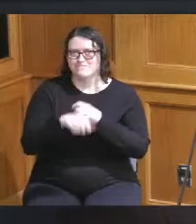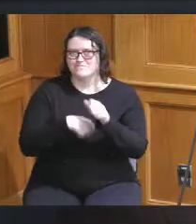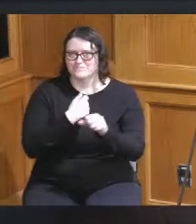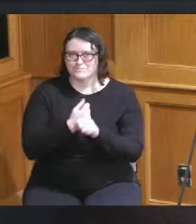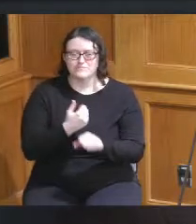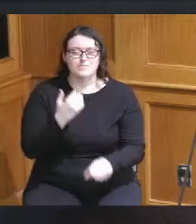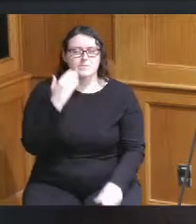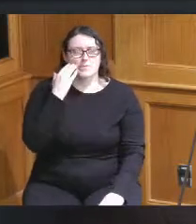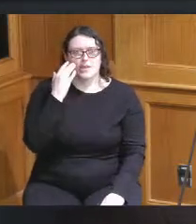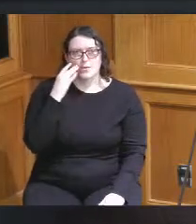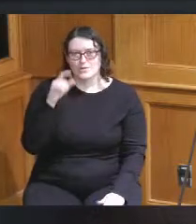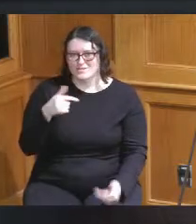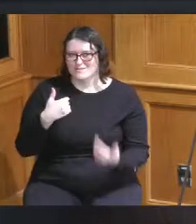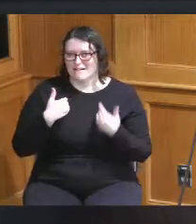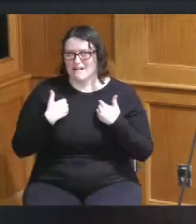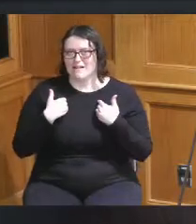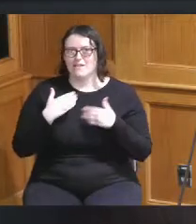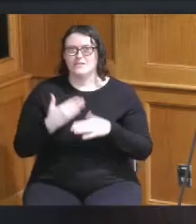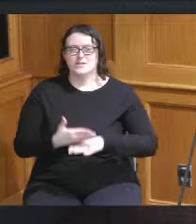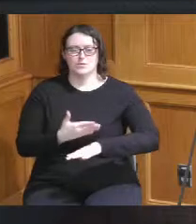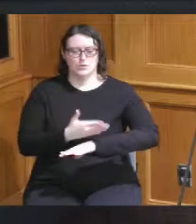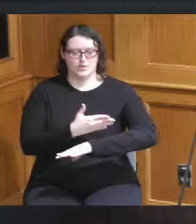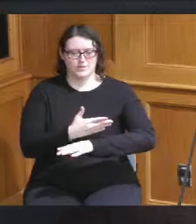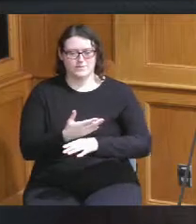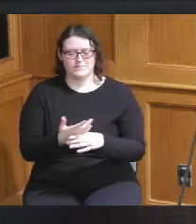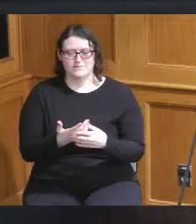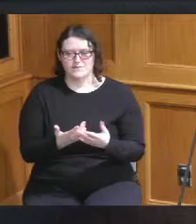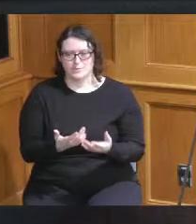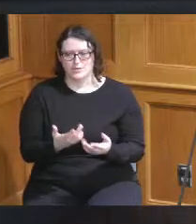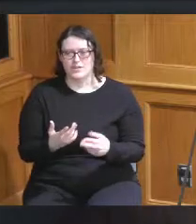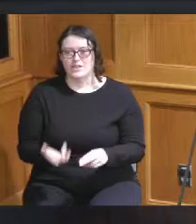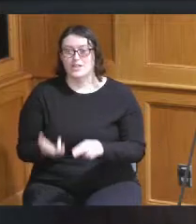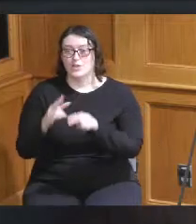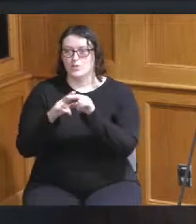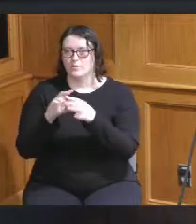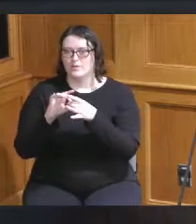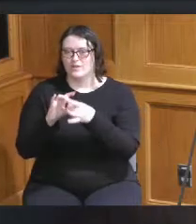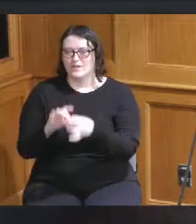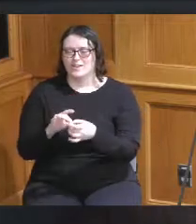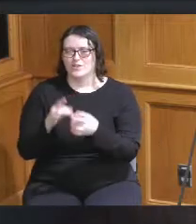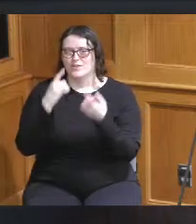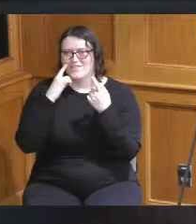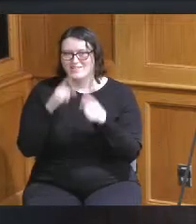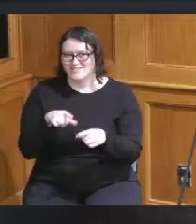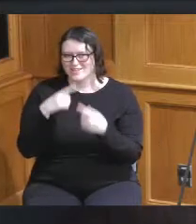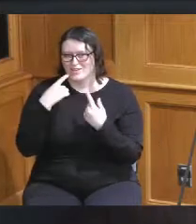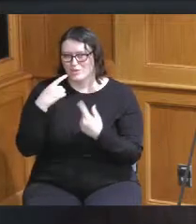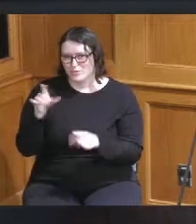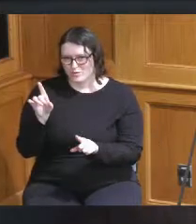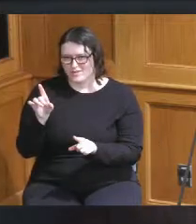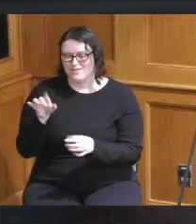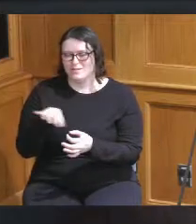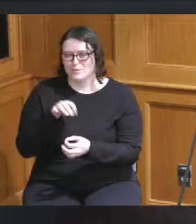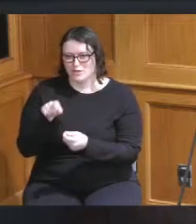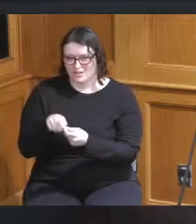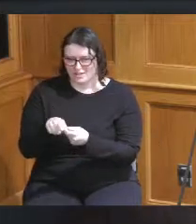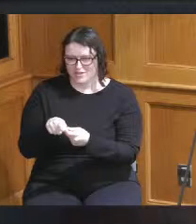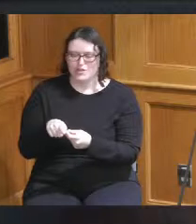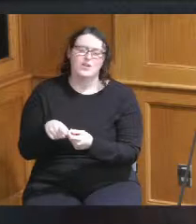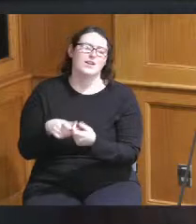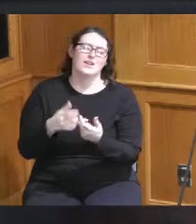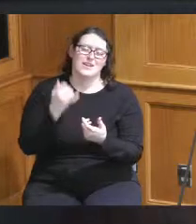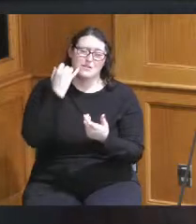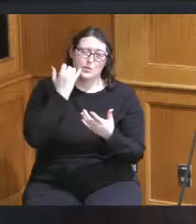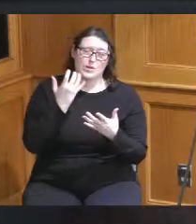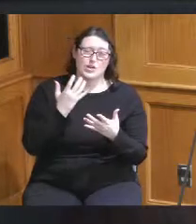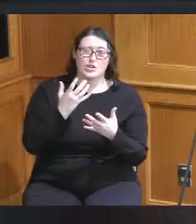that we have to have some kind of increase related to the consent decree in particular and asset management, and whether or not we wanted to kind of piecemeal